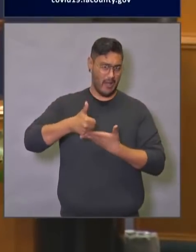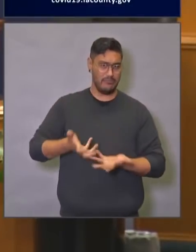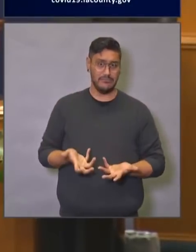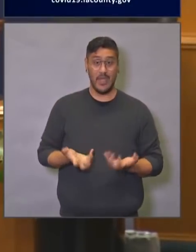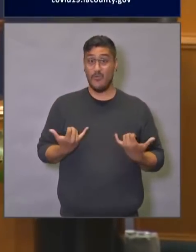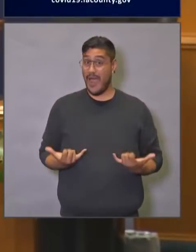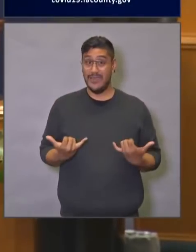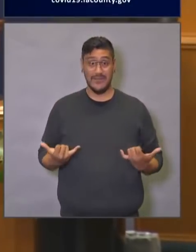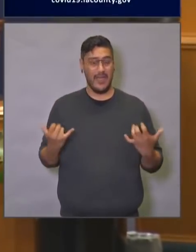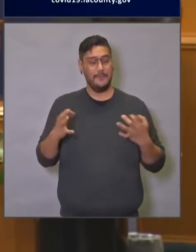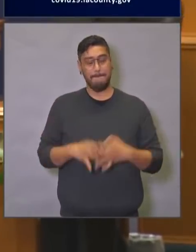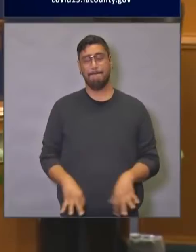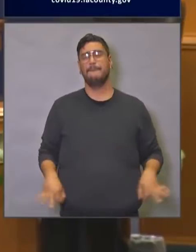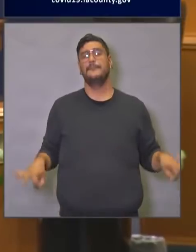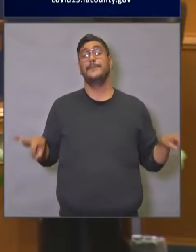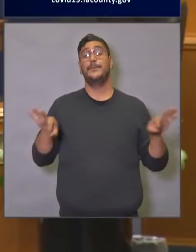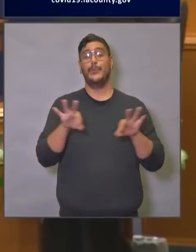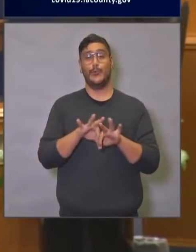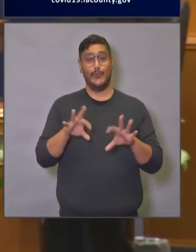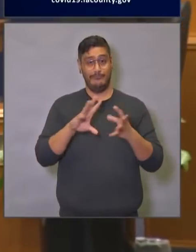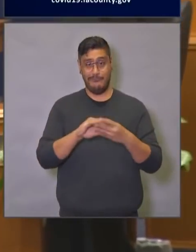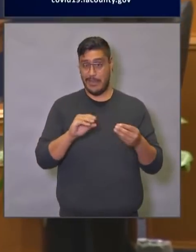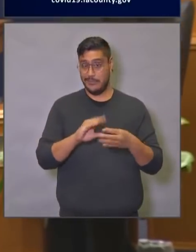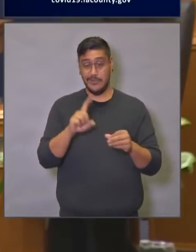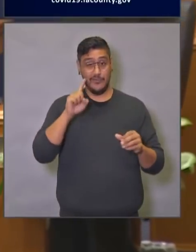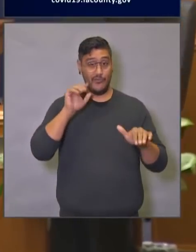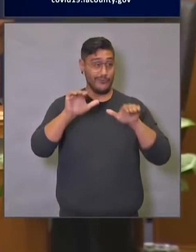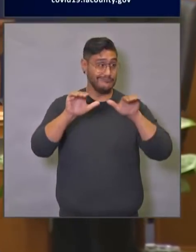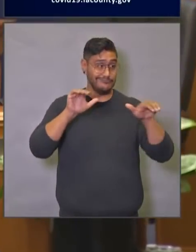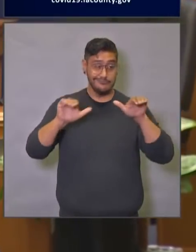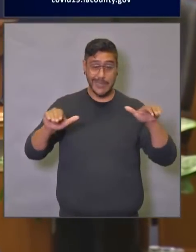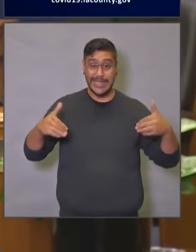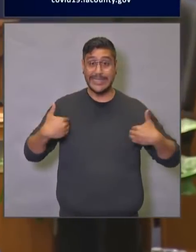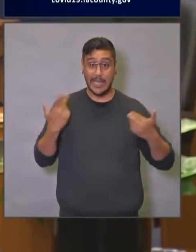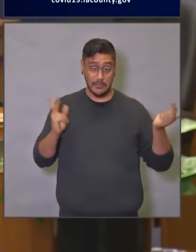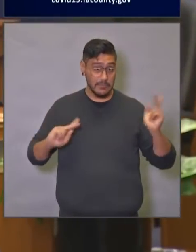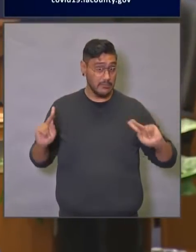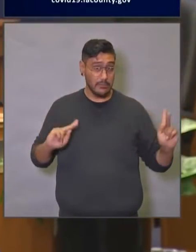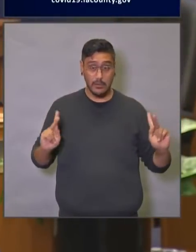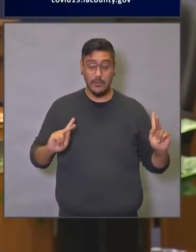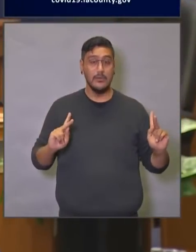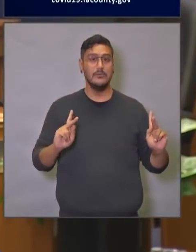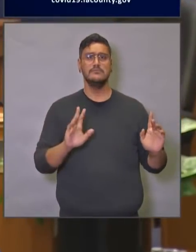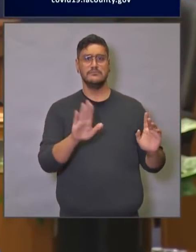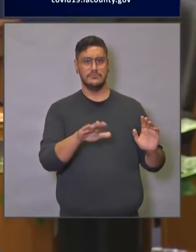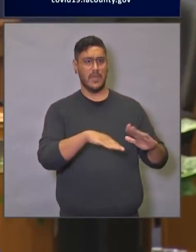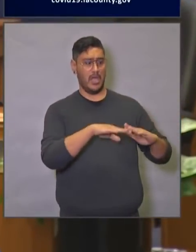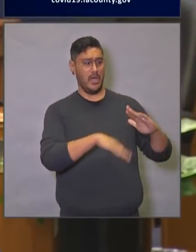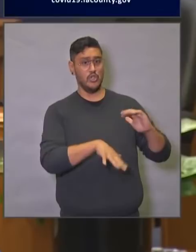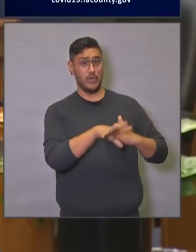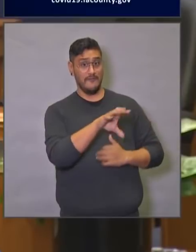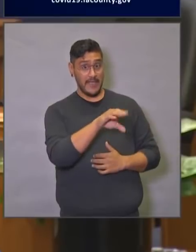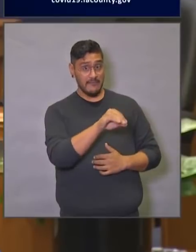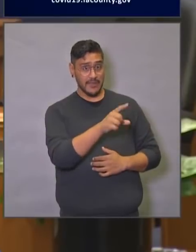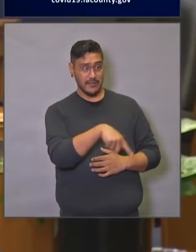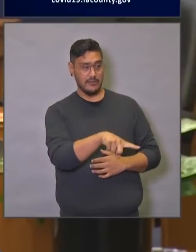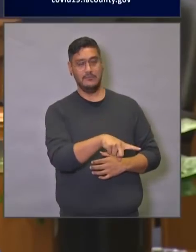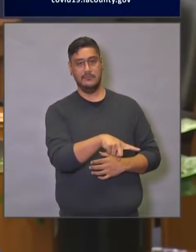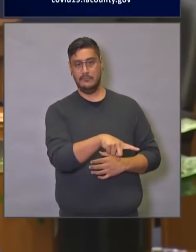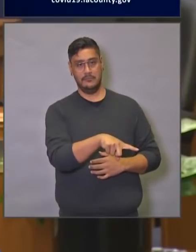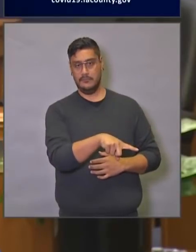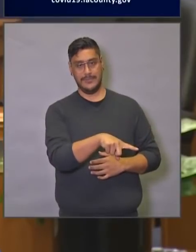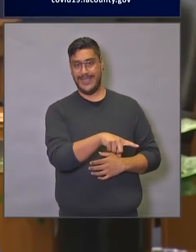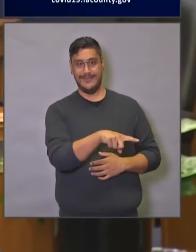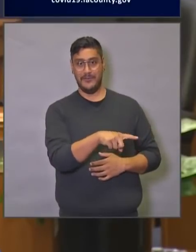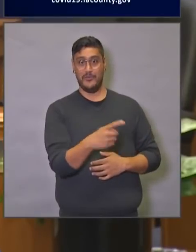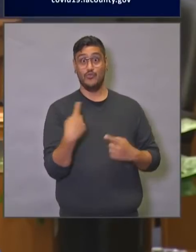message right now, is that in fact, you know, young people, as we've noted, people under 50 are, you know, close to 70% of all of the